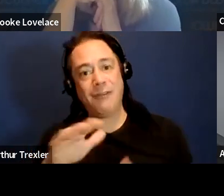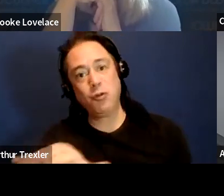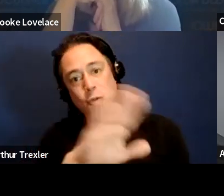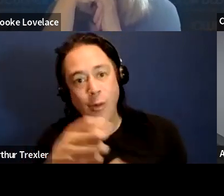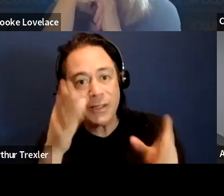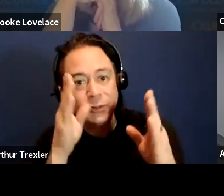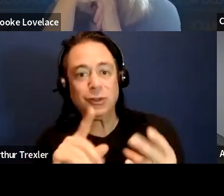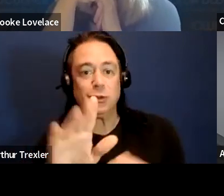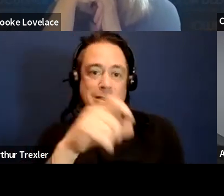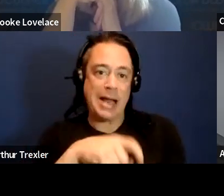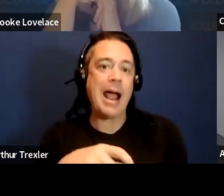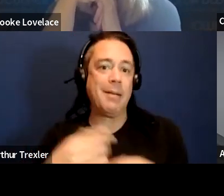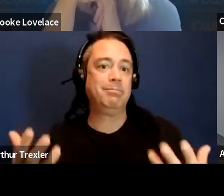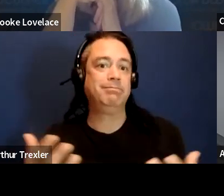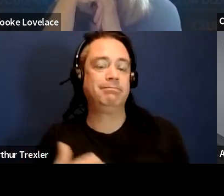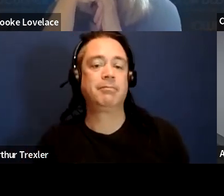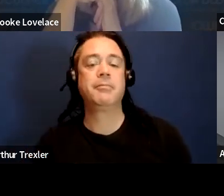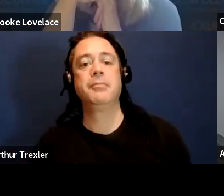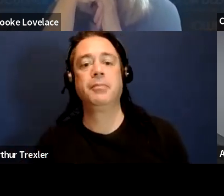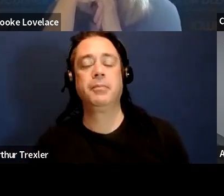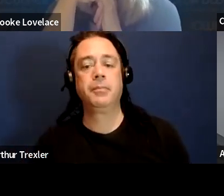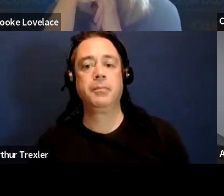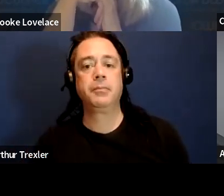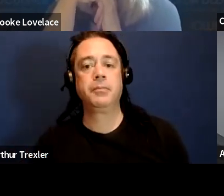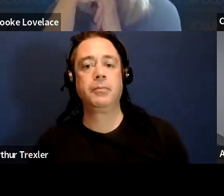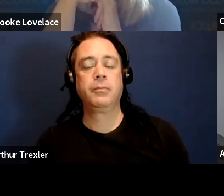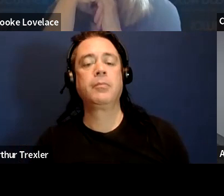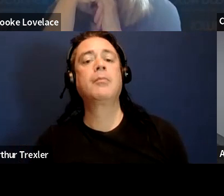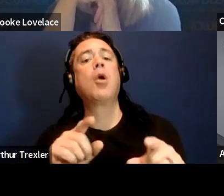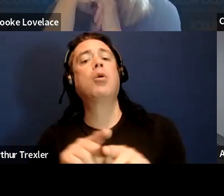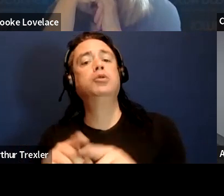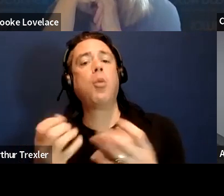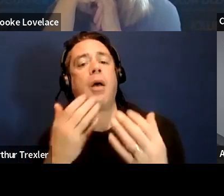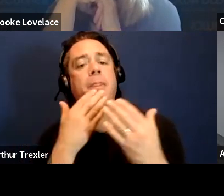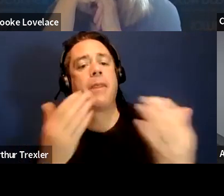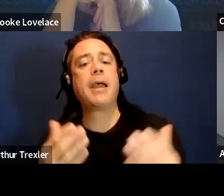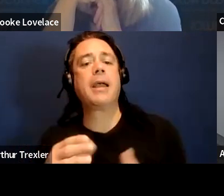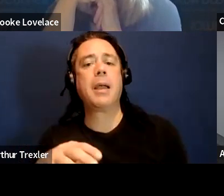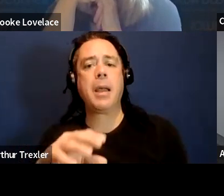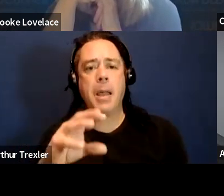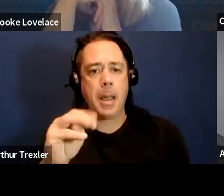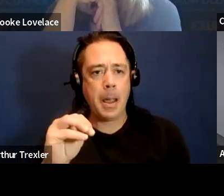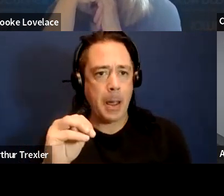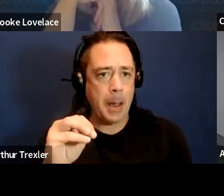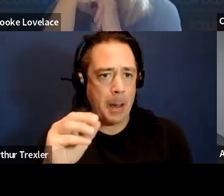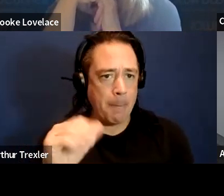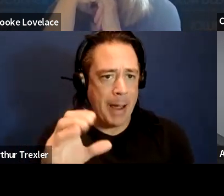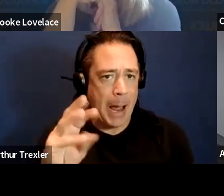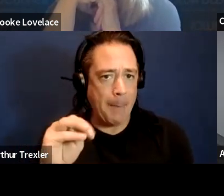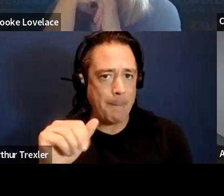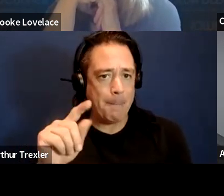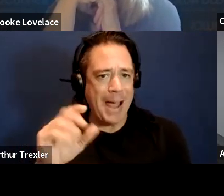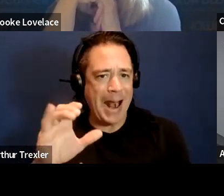today. I also want to thank the Mathematica team. We